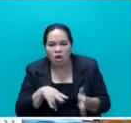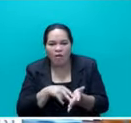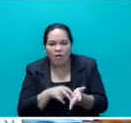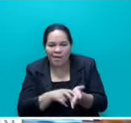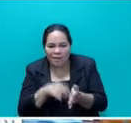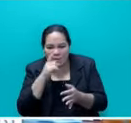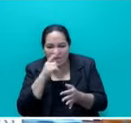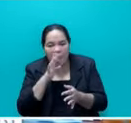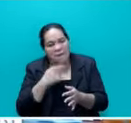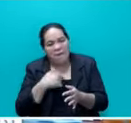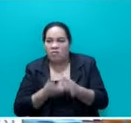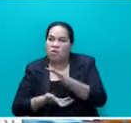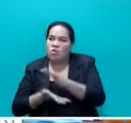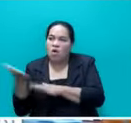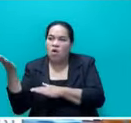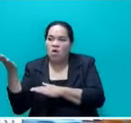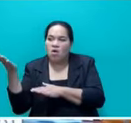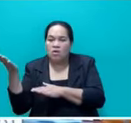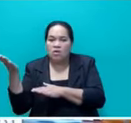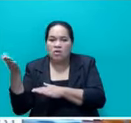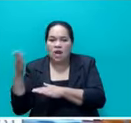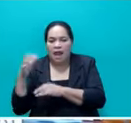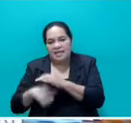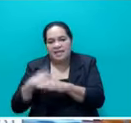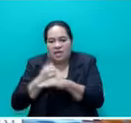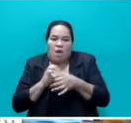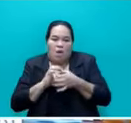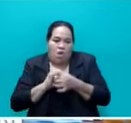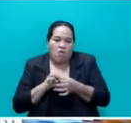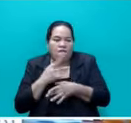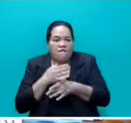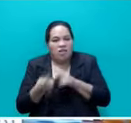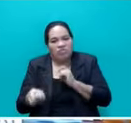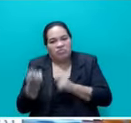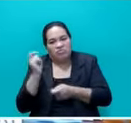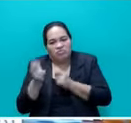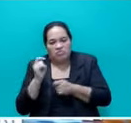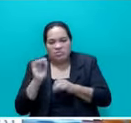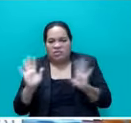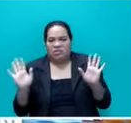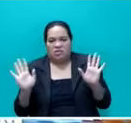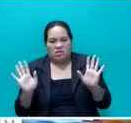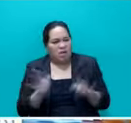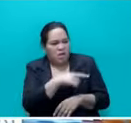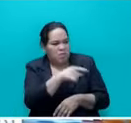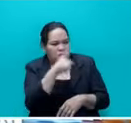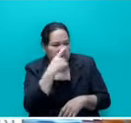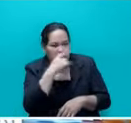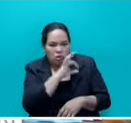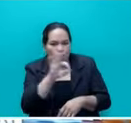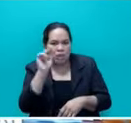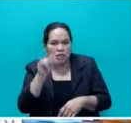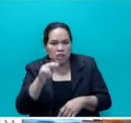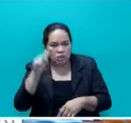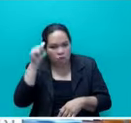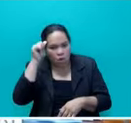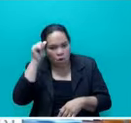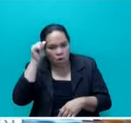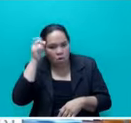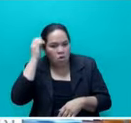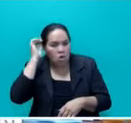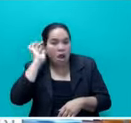have gone somewhere and I'm just, set up a fish farm and I'm doing my own thing. Nobody needs to know. Somebody may want to do a